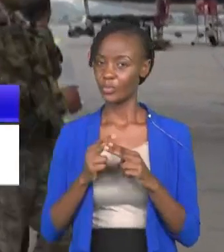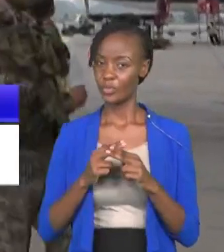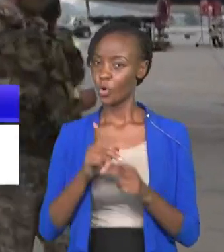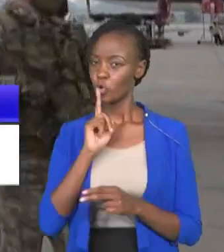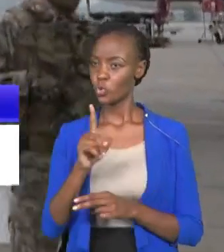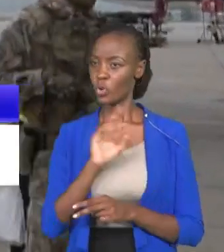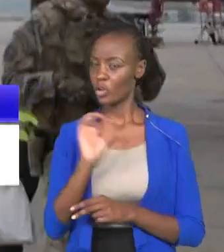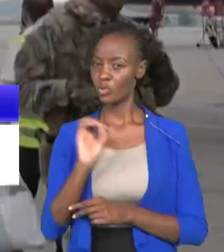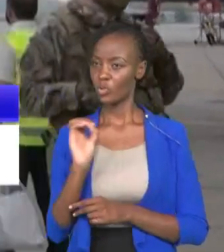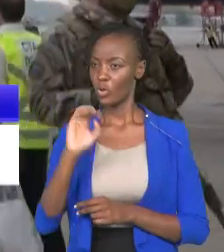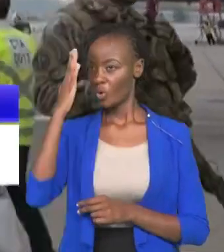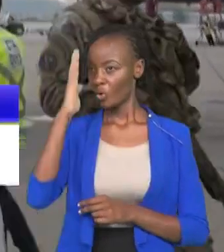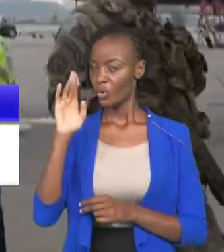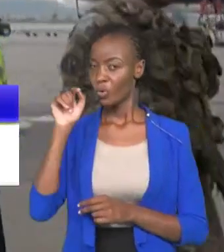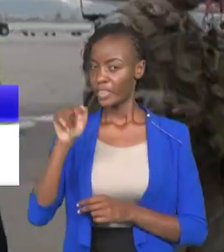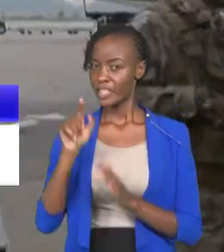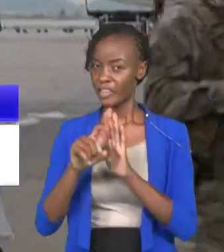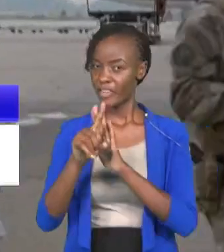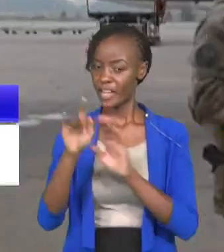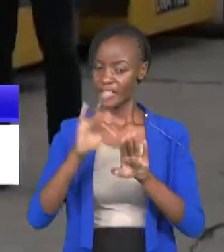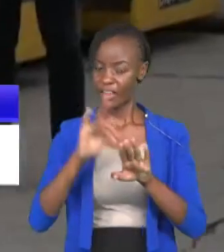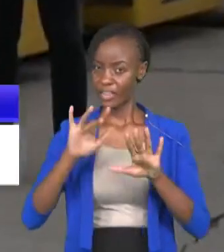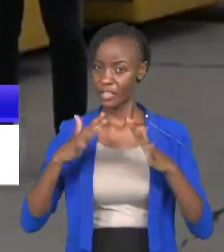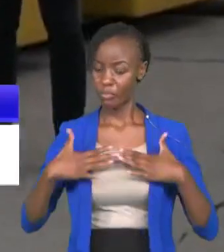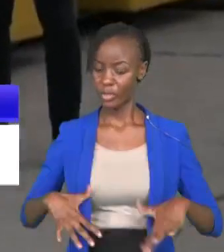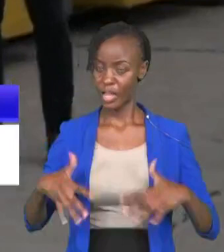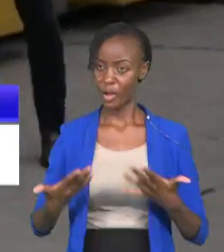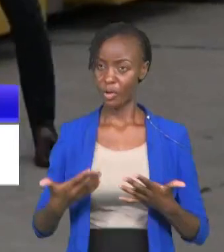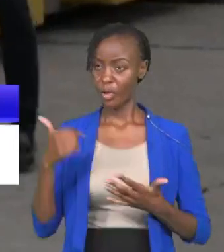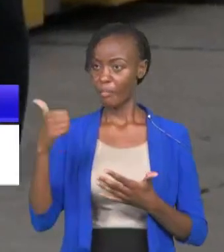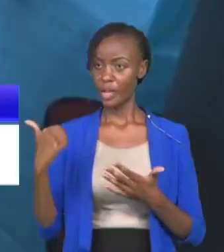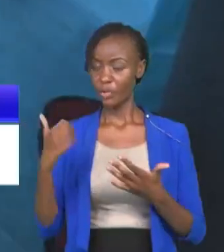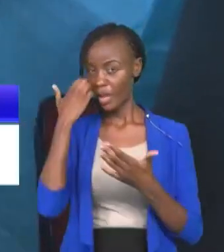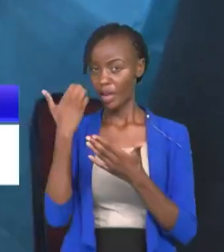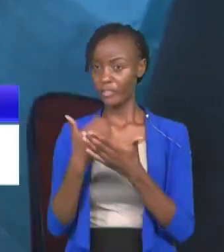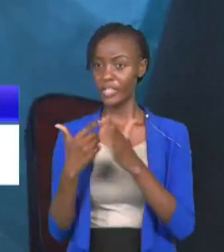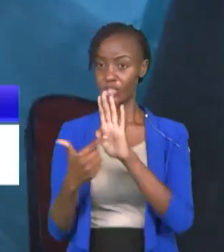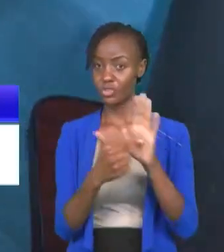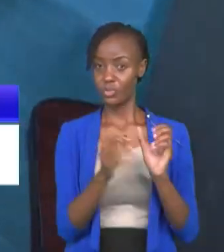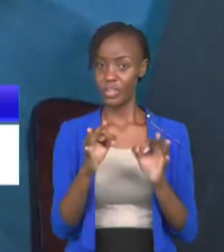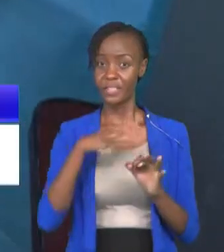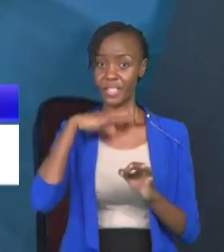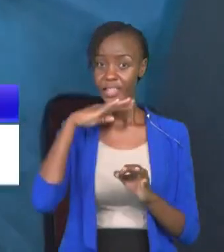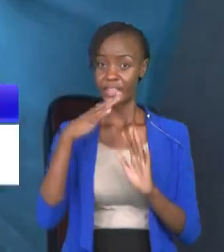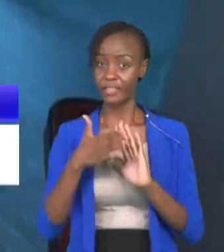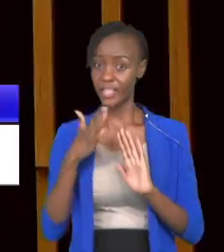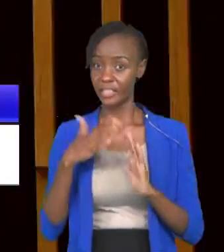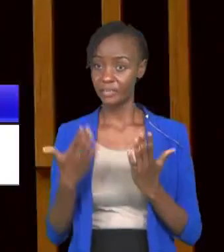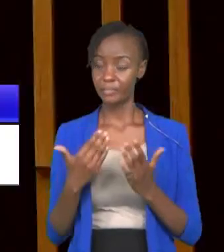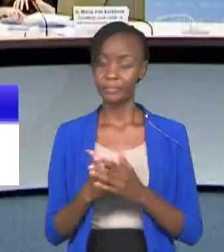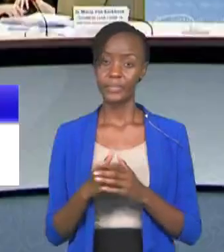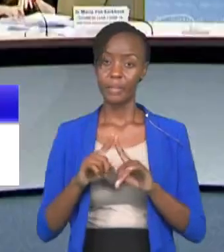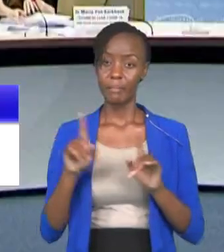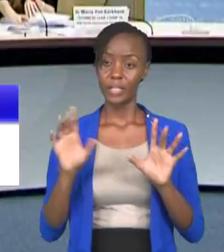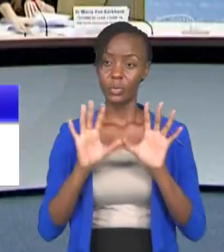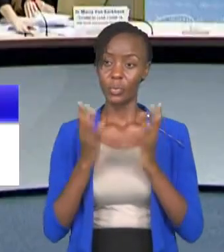how adversely it affects the body, and there is no evidence that it actually causes death. According to the